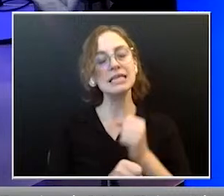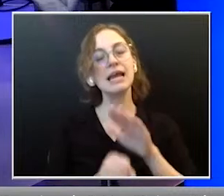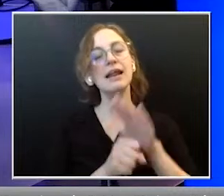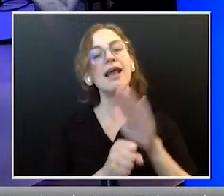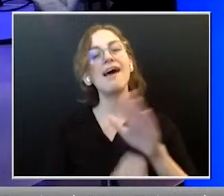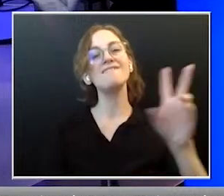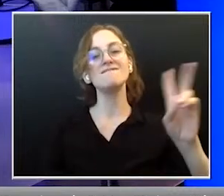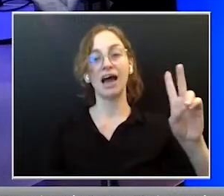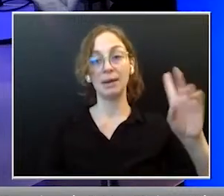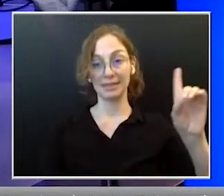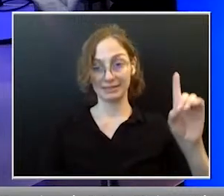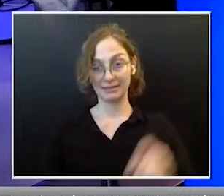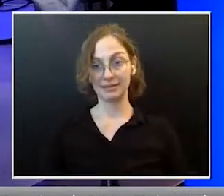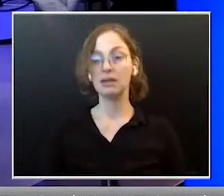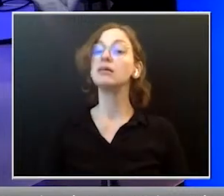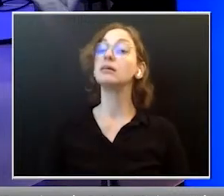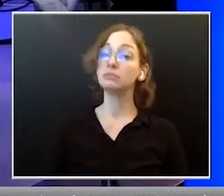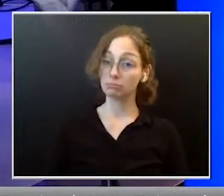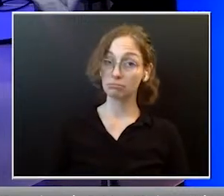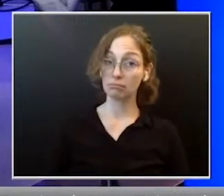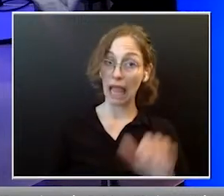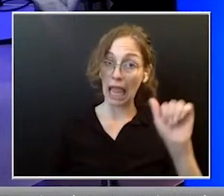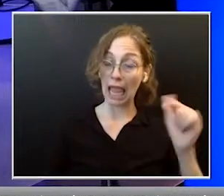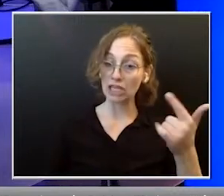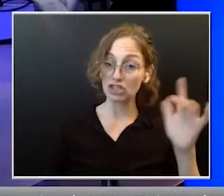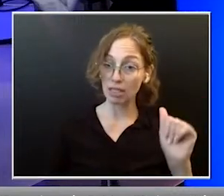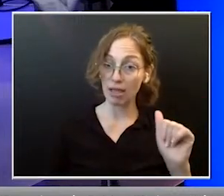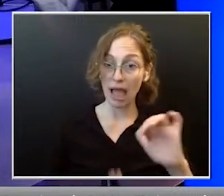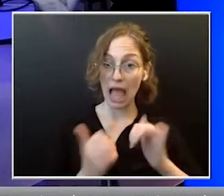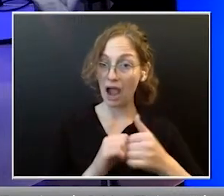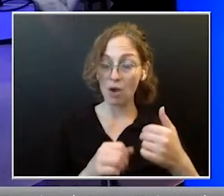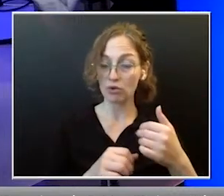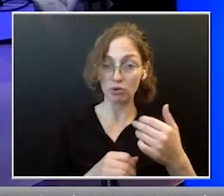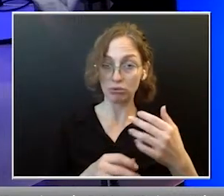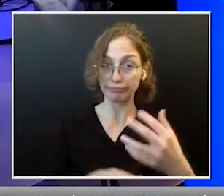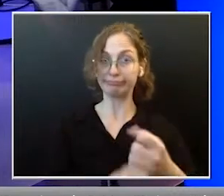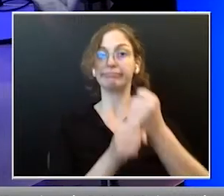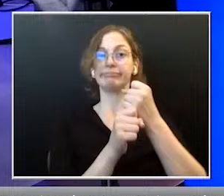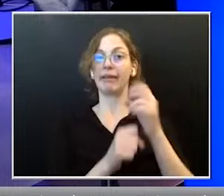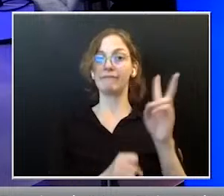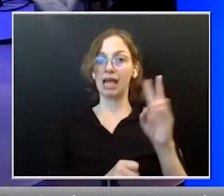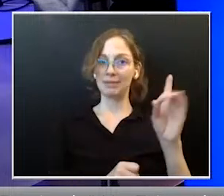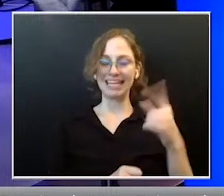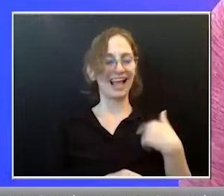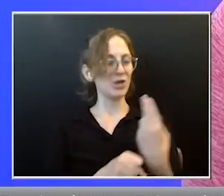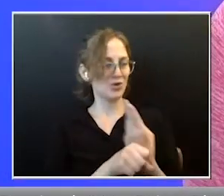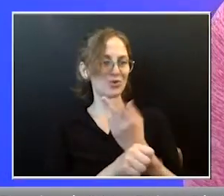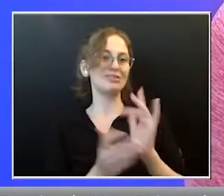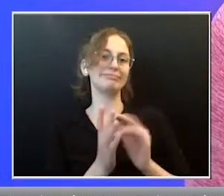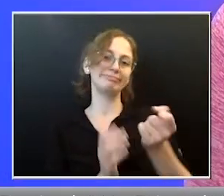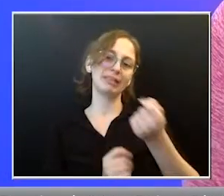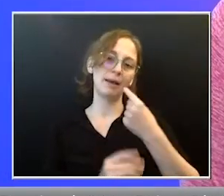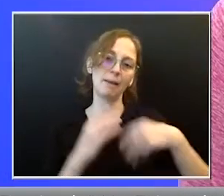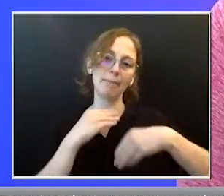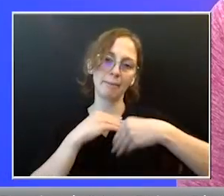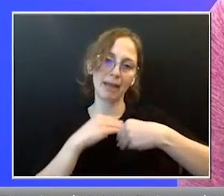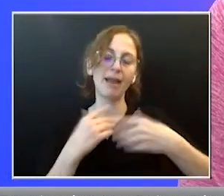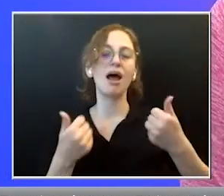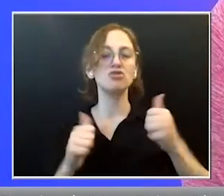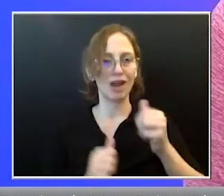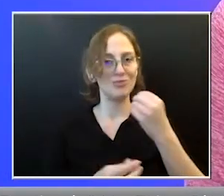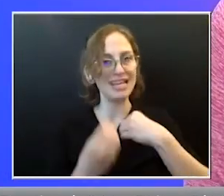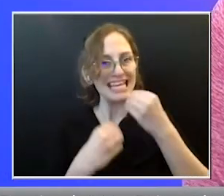Yes. Angela, how do you get your vitamin D? I take a supplement, and I try to eat foods, obviously, that are enriched in vitamin